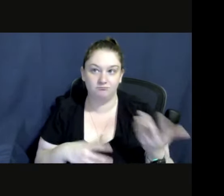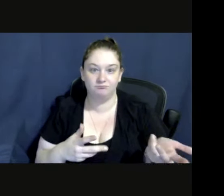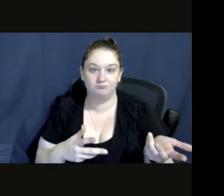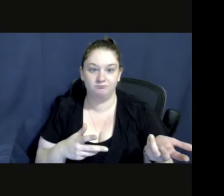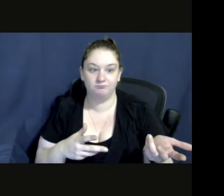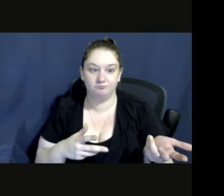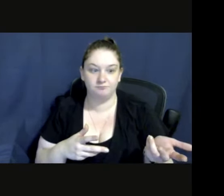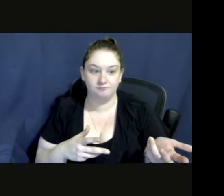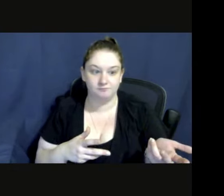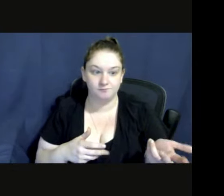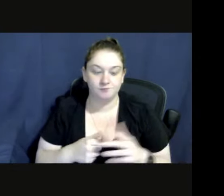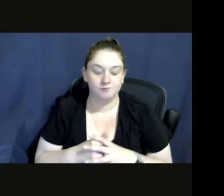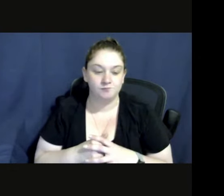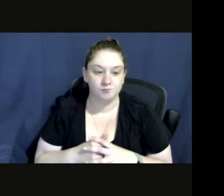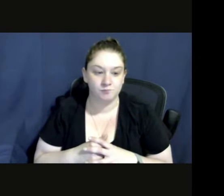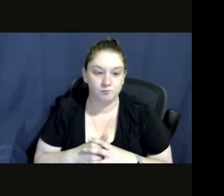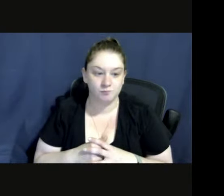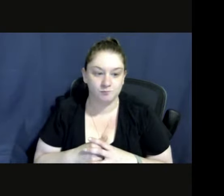absolutely,